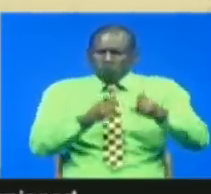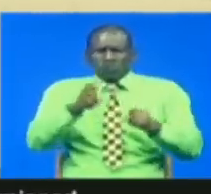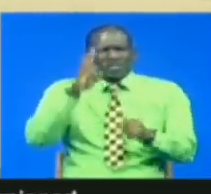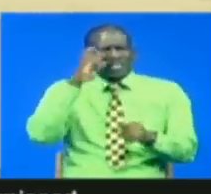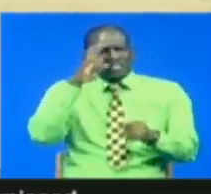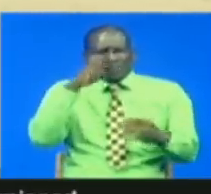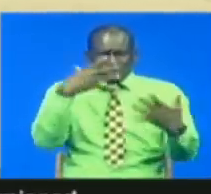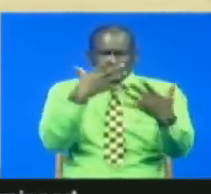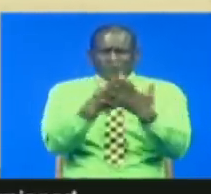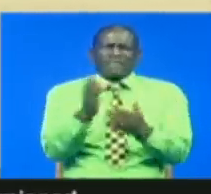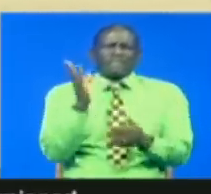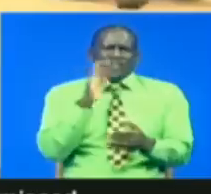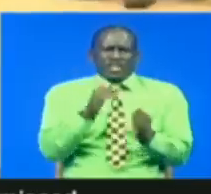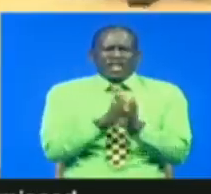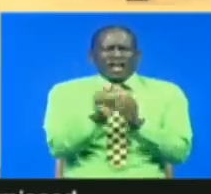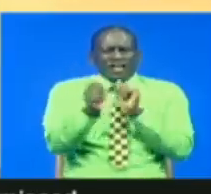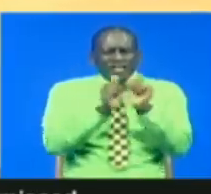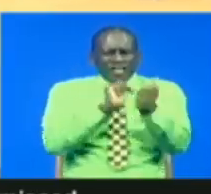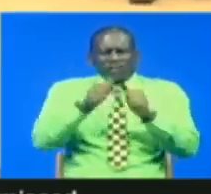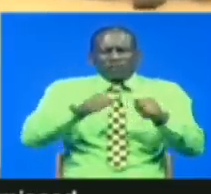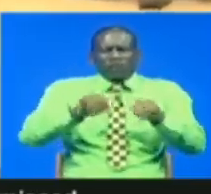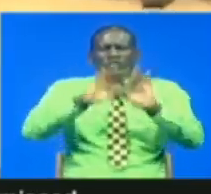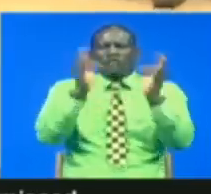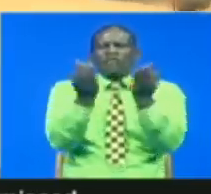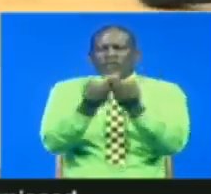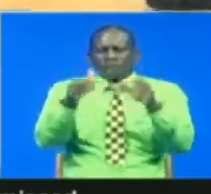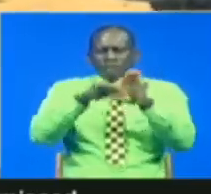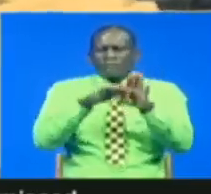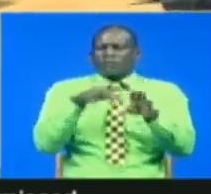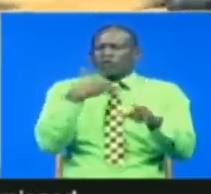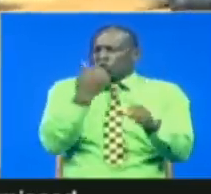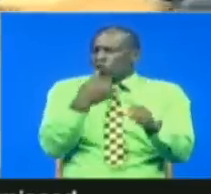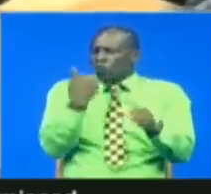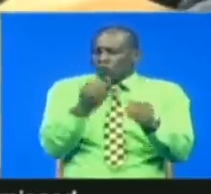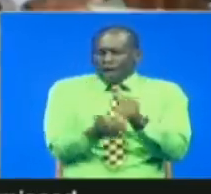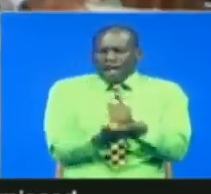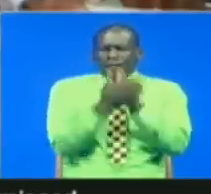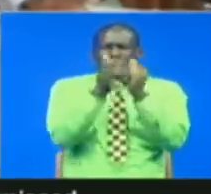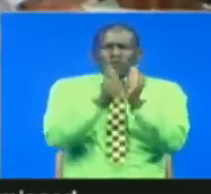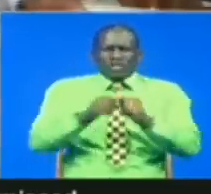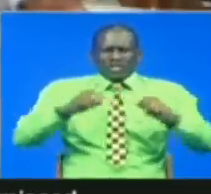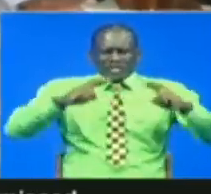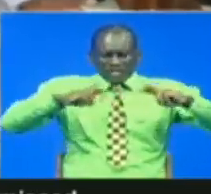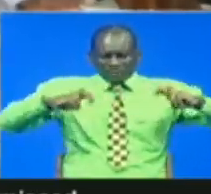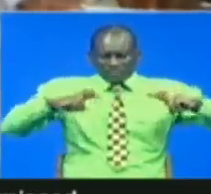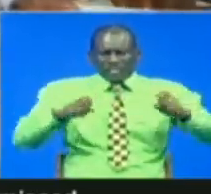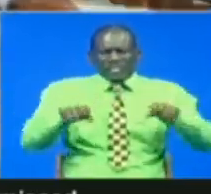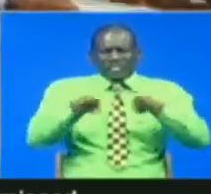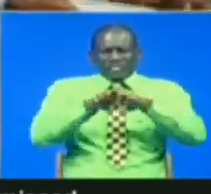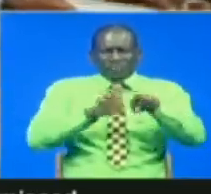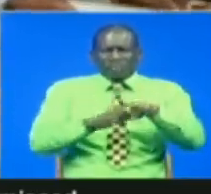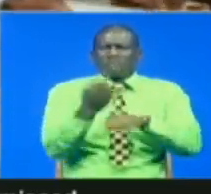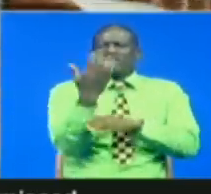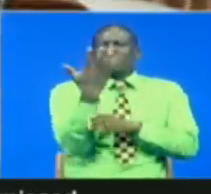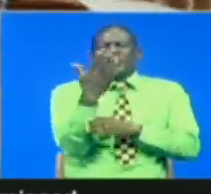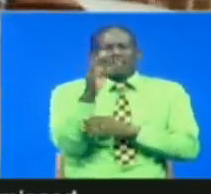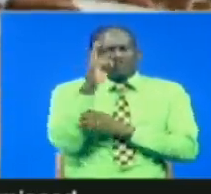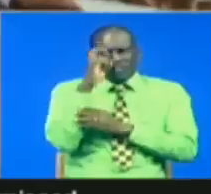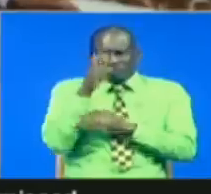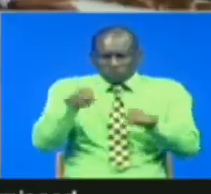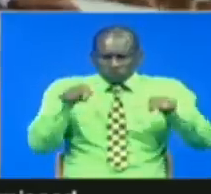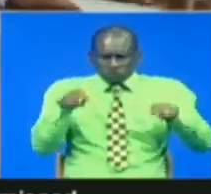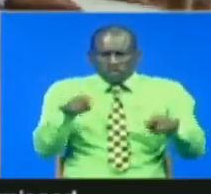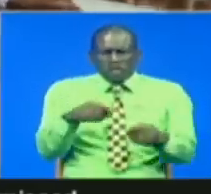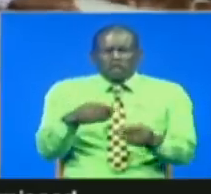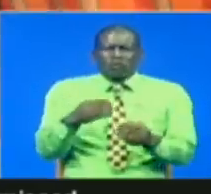custody and interviews with family members who are assisting them with information. Meanwhile, five suspects were today arraigned